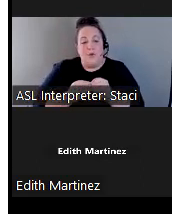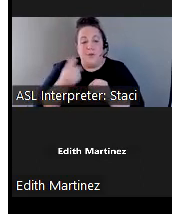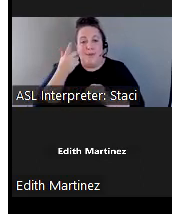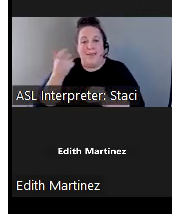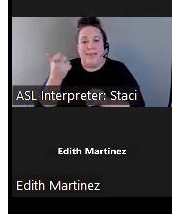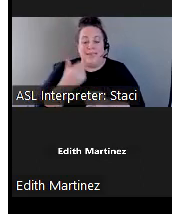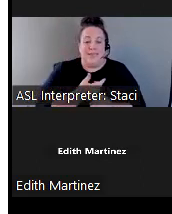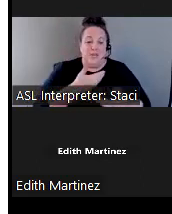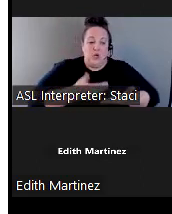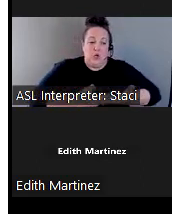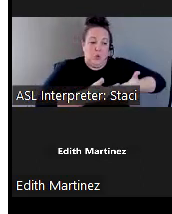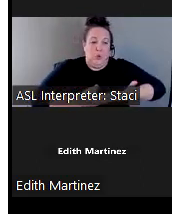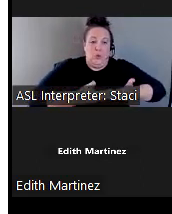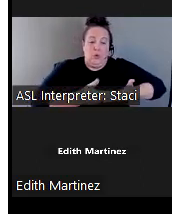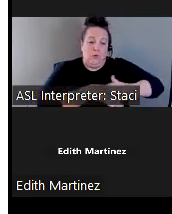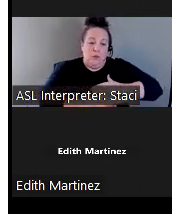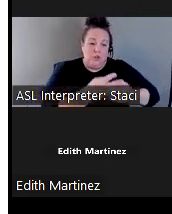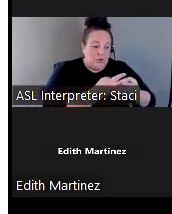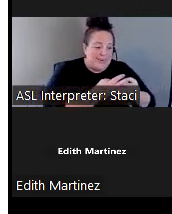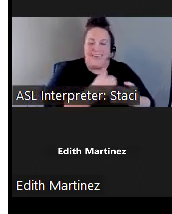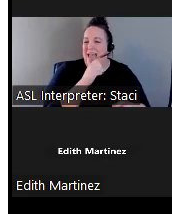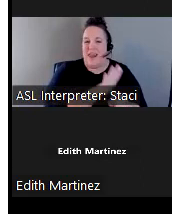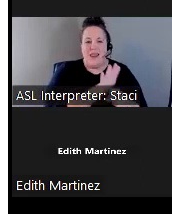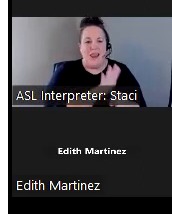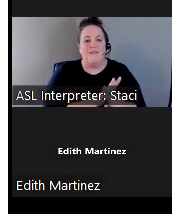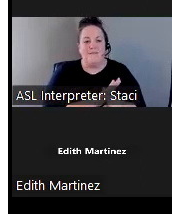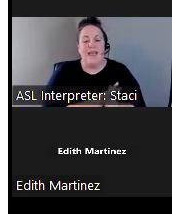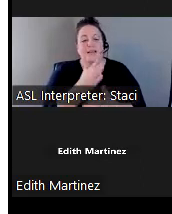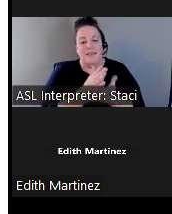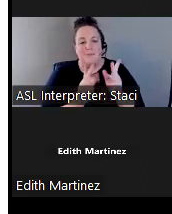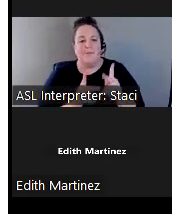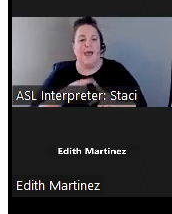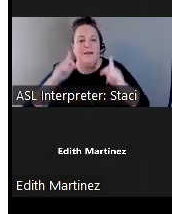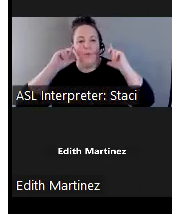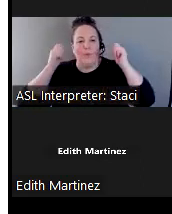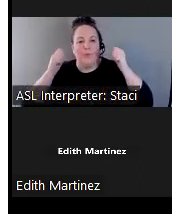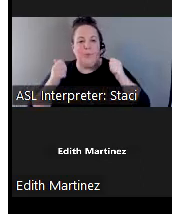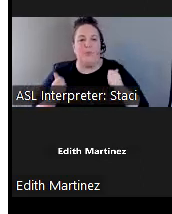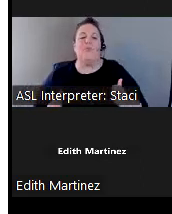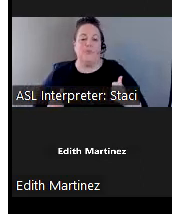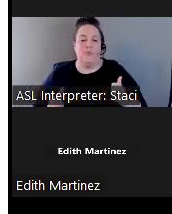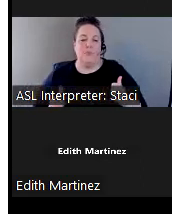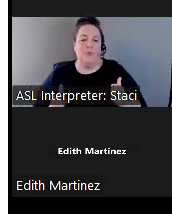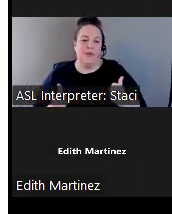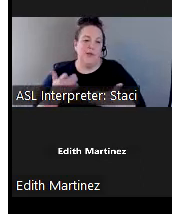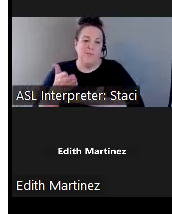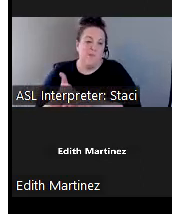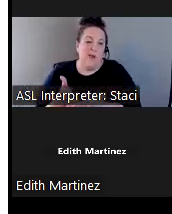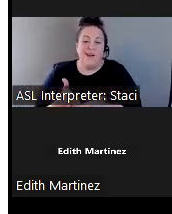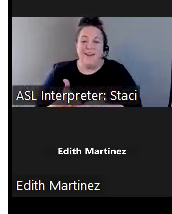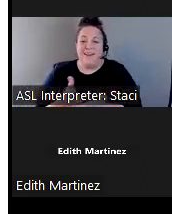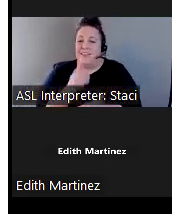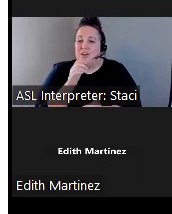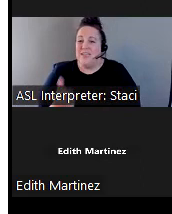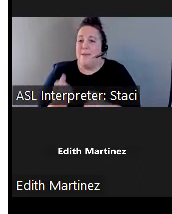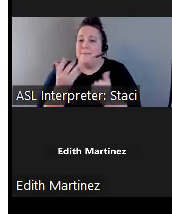newborn hearing screening is not enough. We do have progressive hearing losses. And in part because there are not that many of